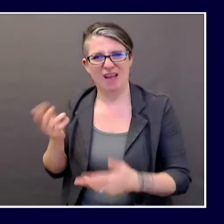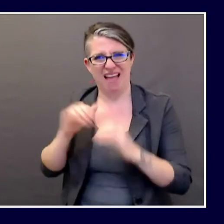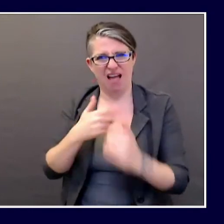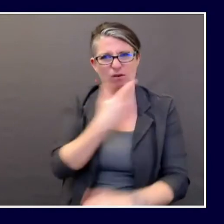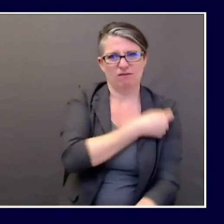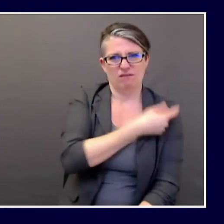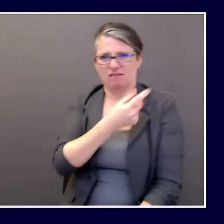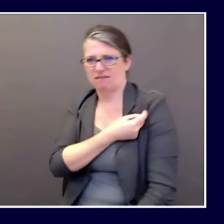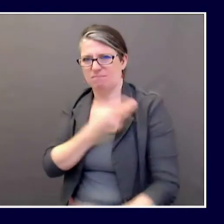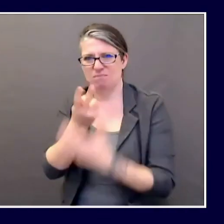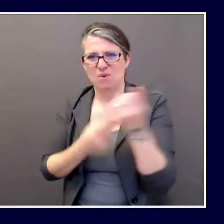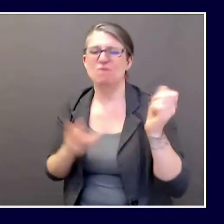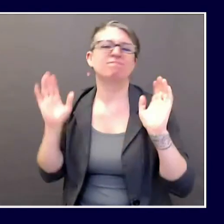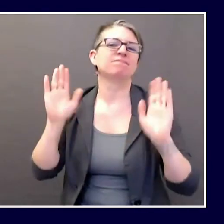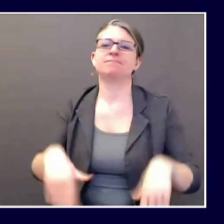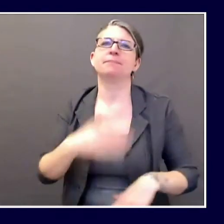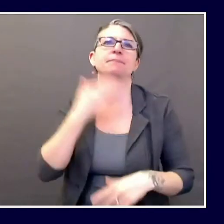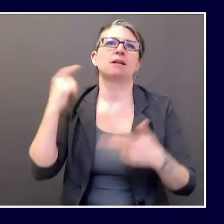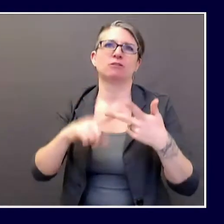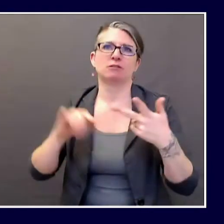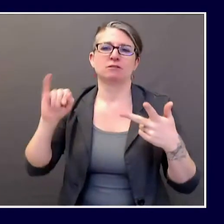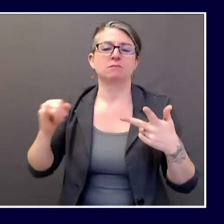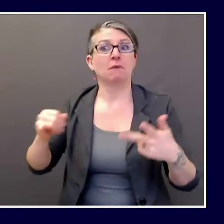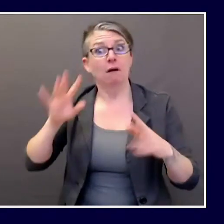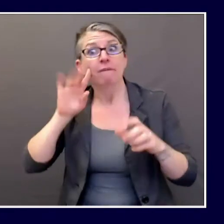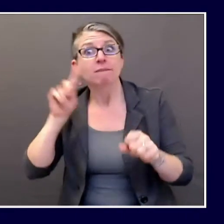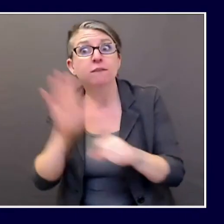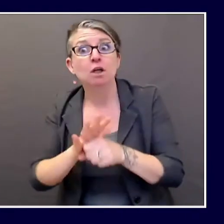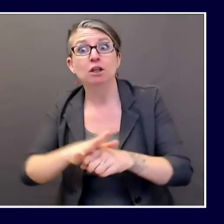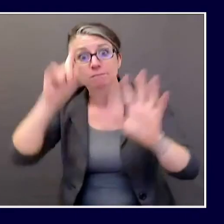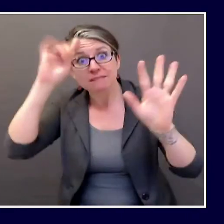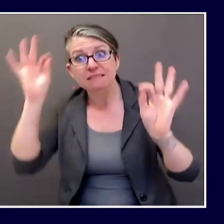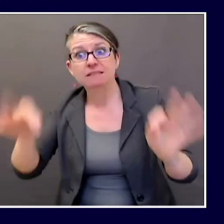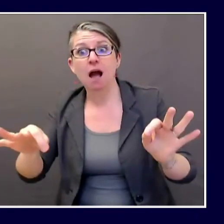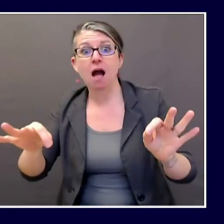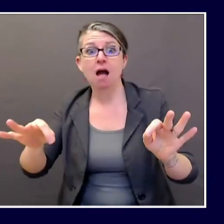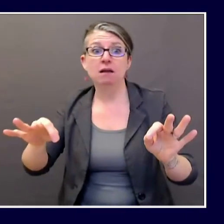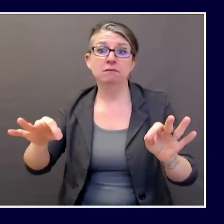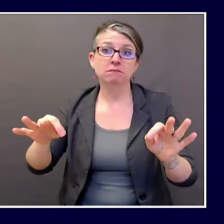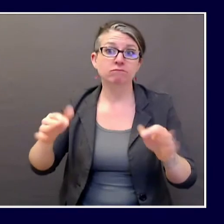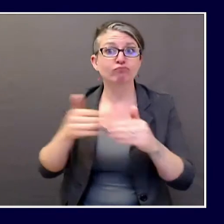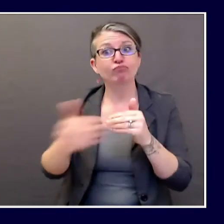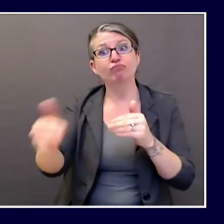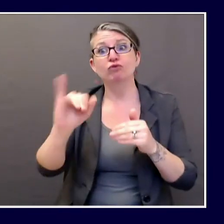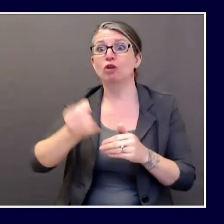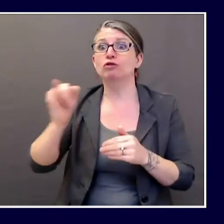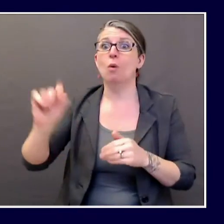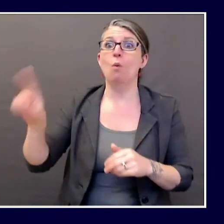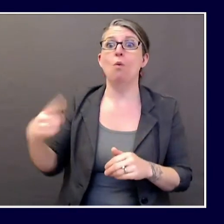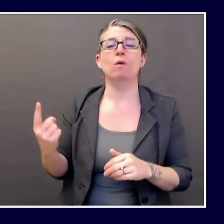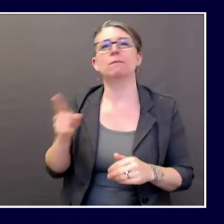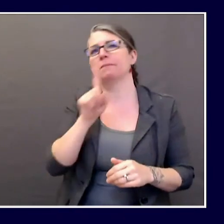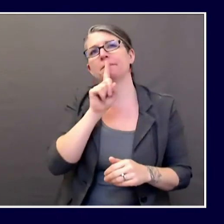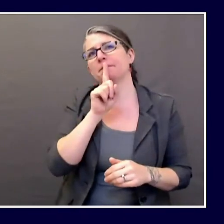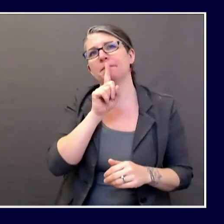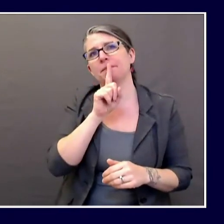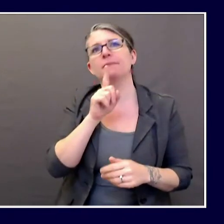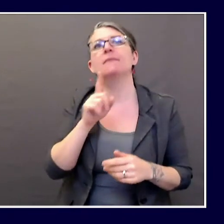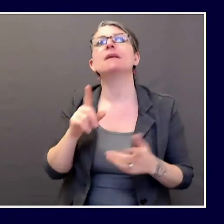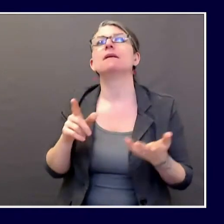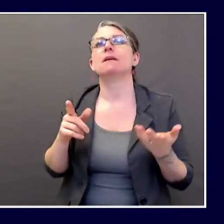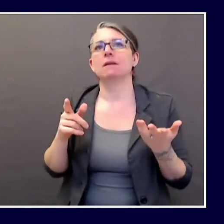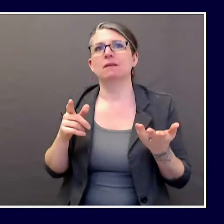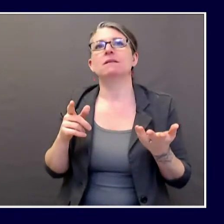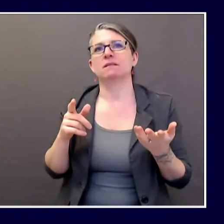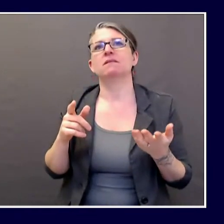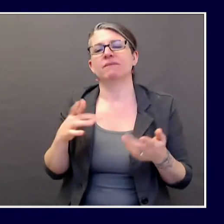want to say right now, Caitlin, I want to look at all the data, but it will either be the J&J or the Moderna vaccine, or a mixture of